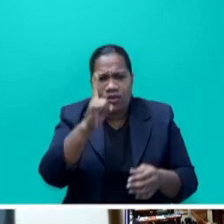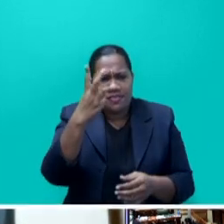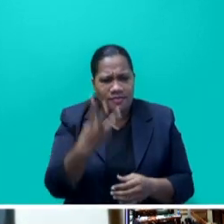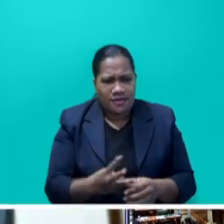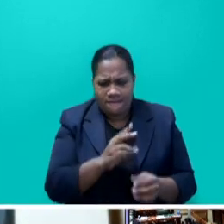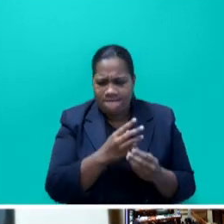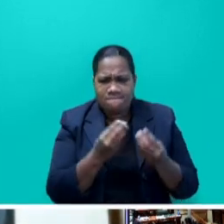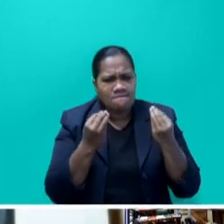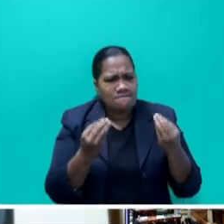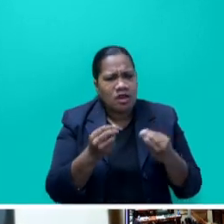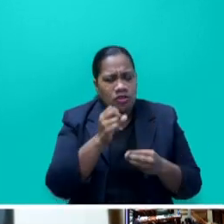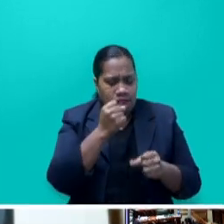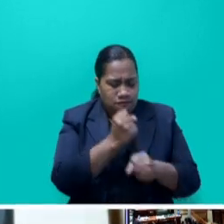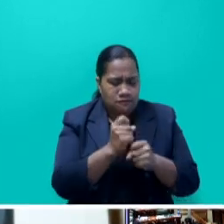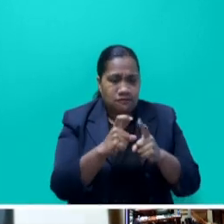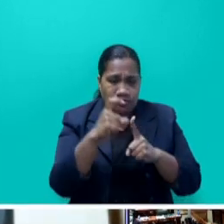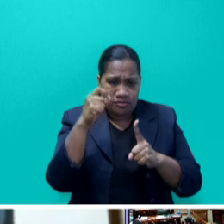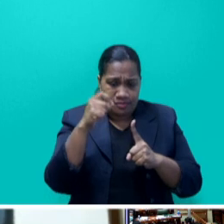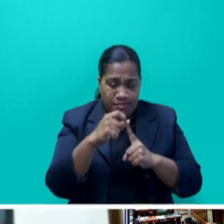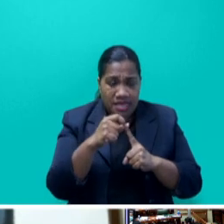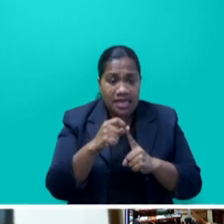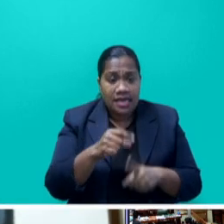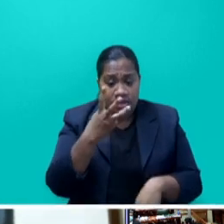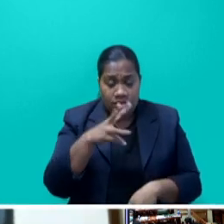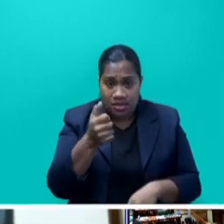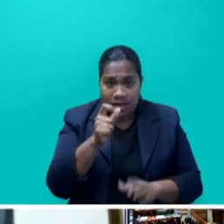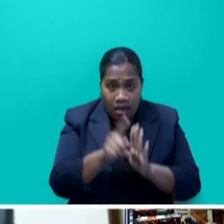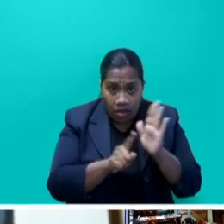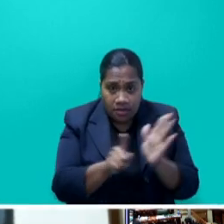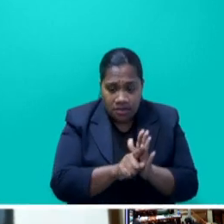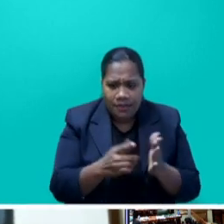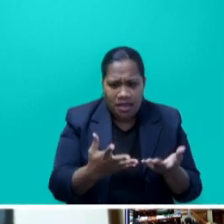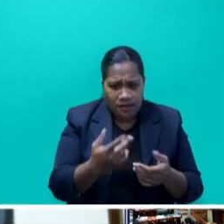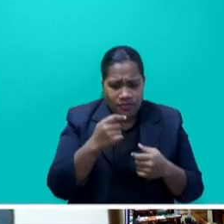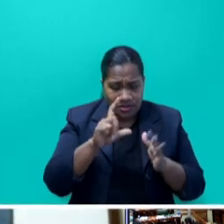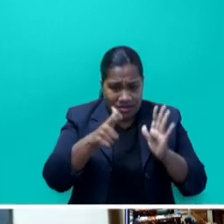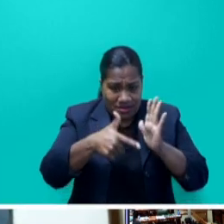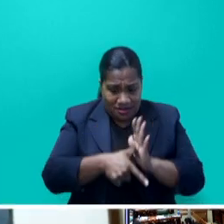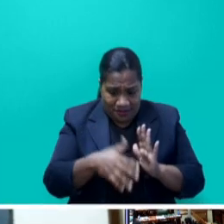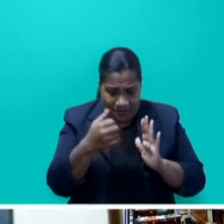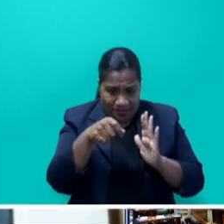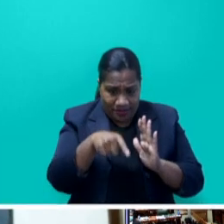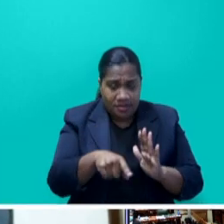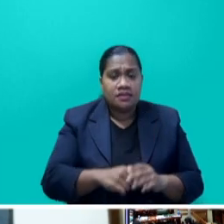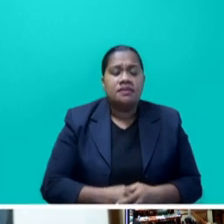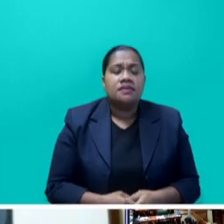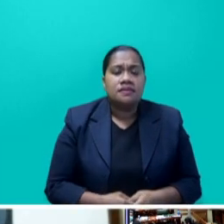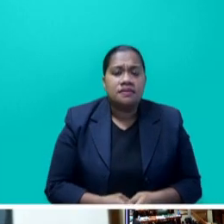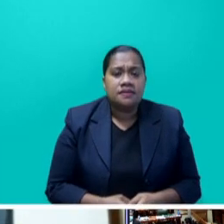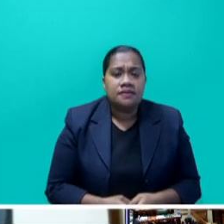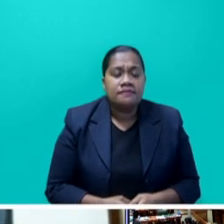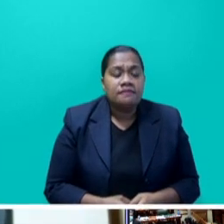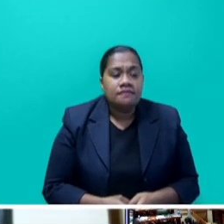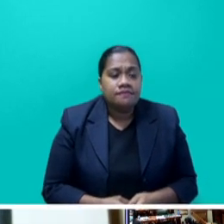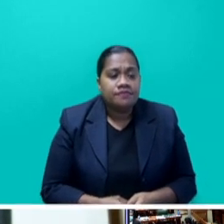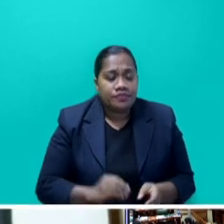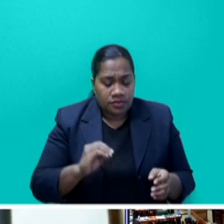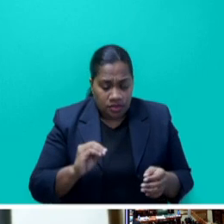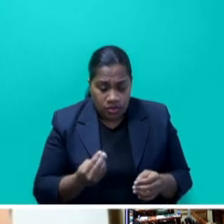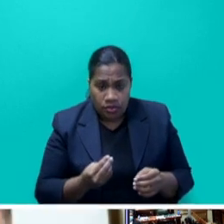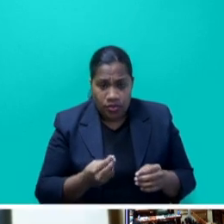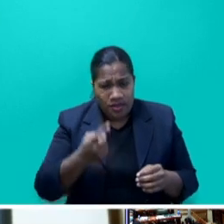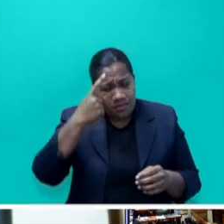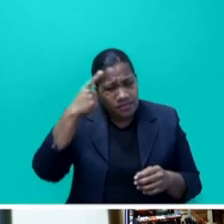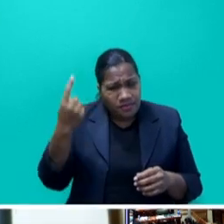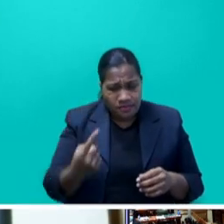within 36 hours, obviously the plans you have set in train will have to be altered. So it'd be foolish to say